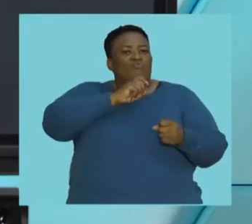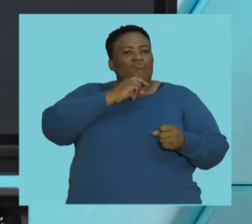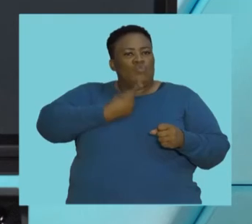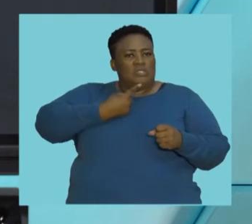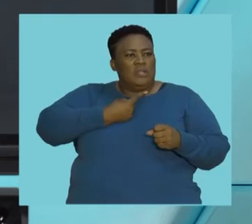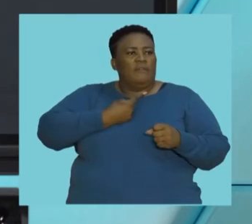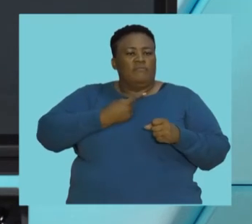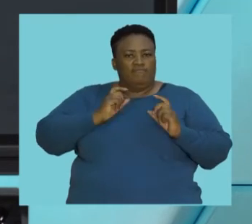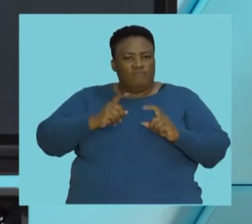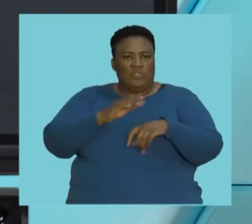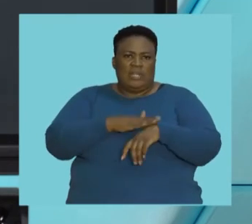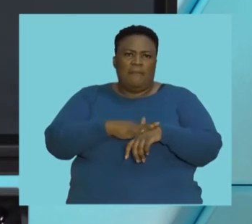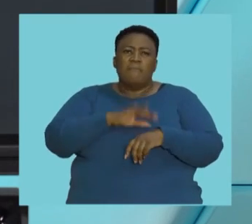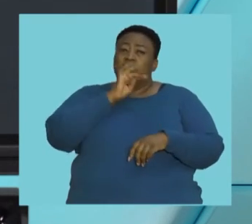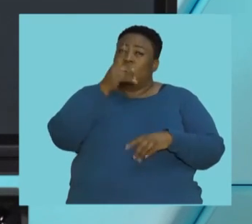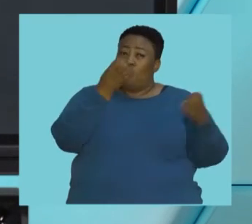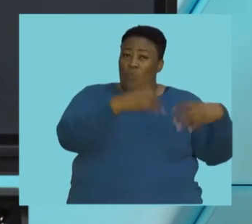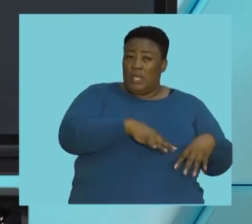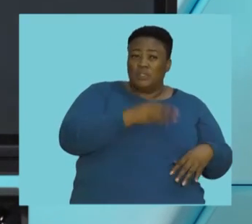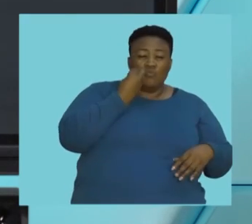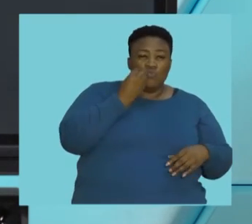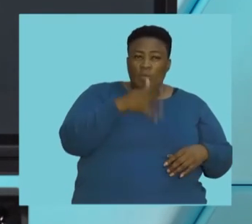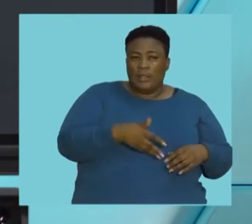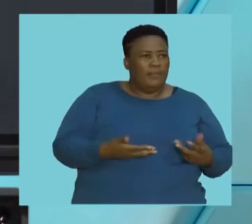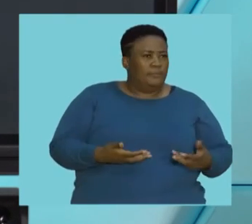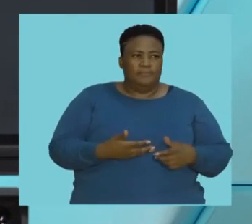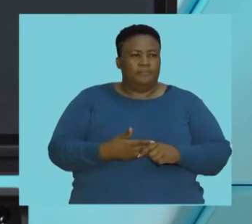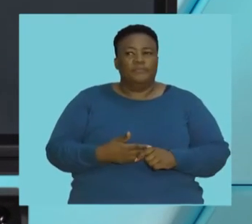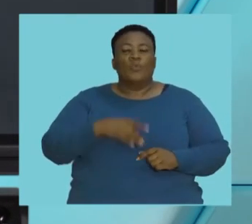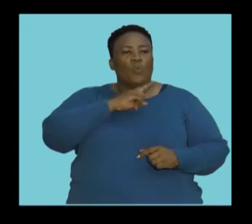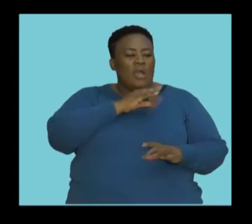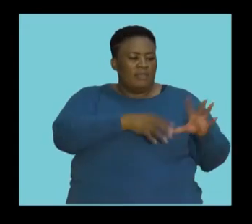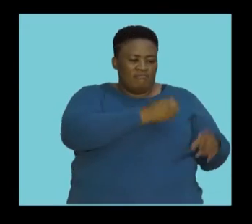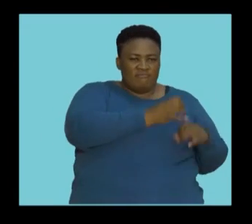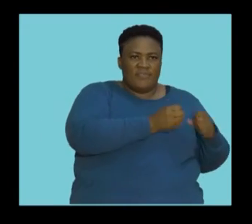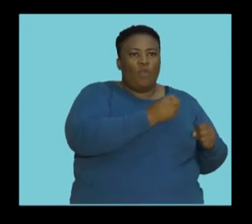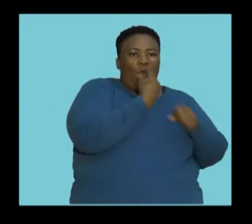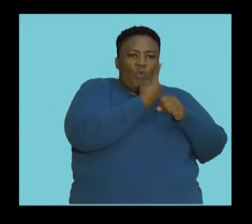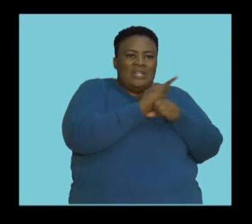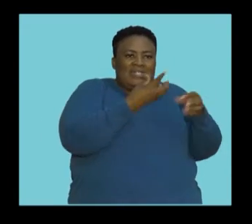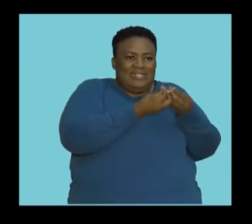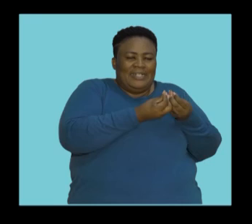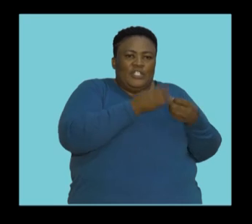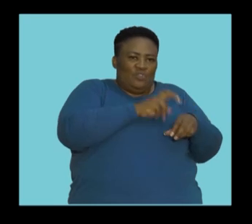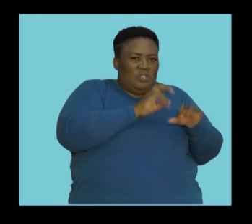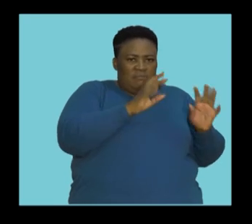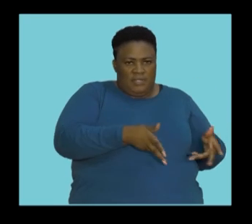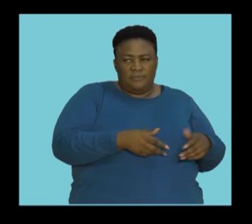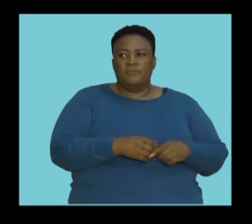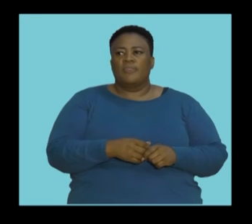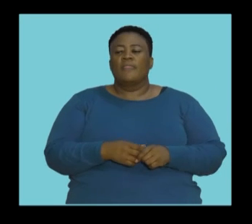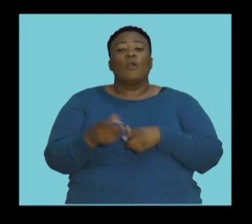be wasting significantly large volumes of food. And that's what we see. Okay, so the market shops